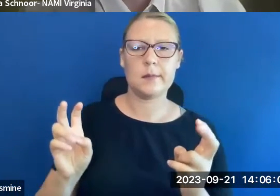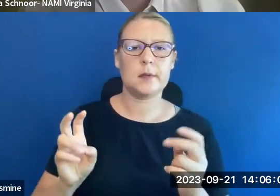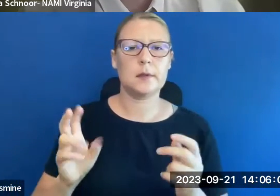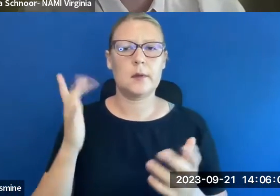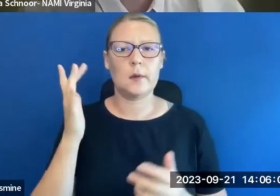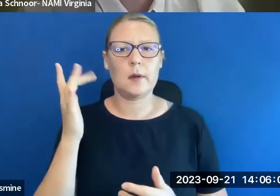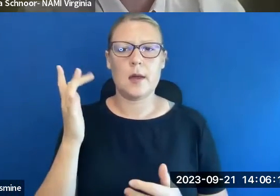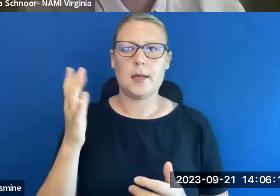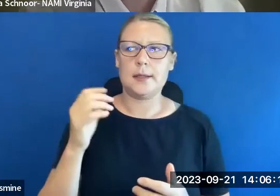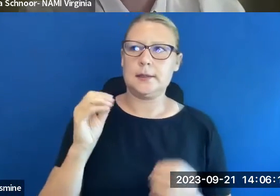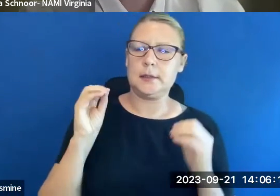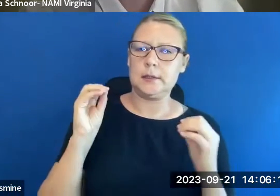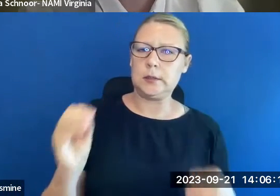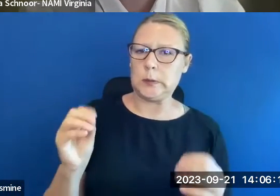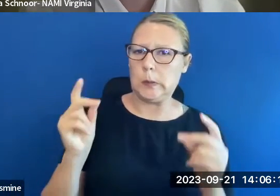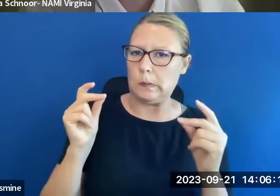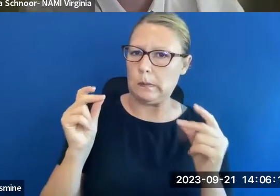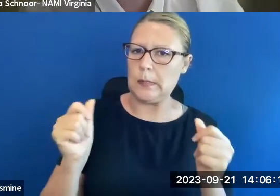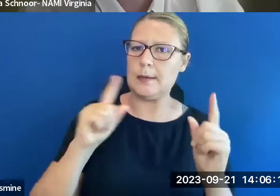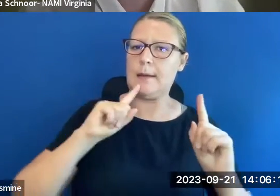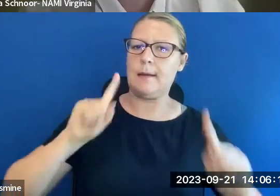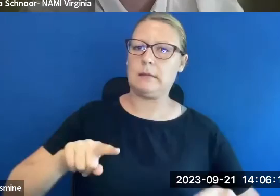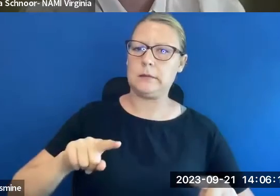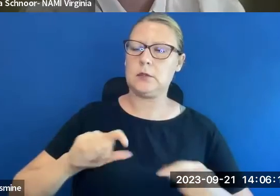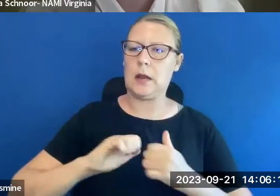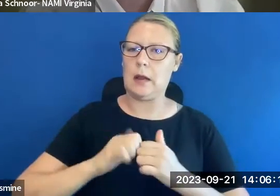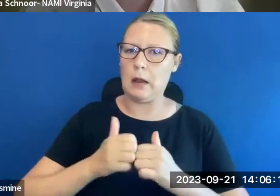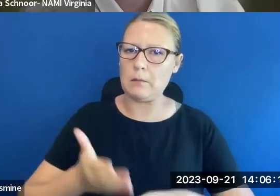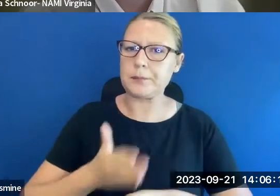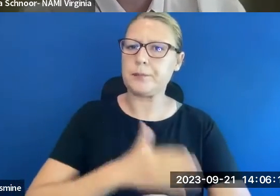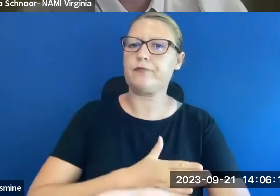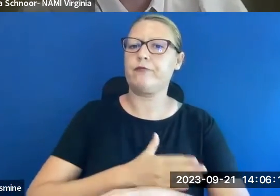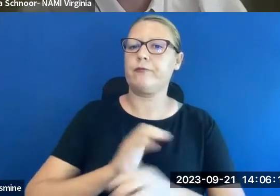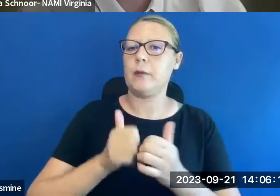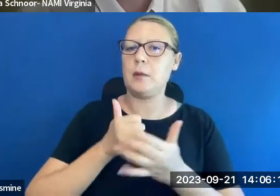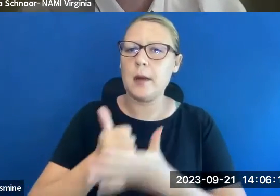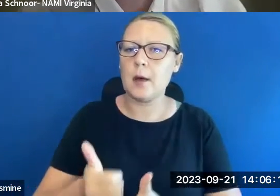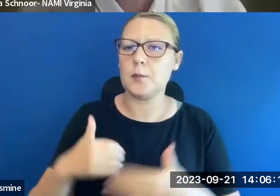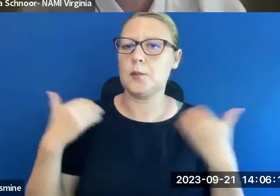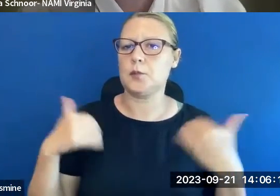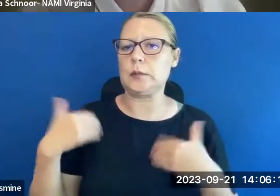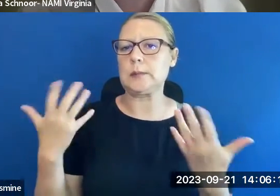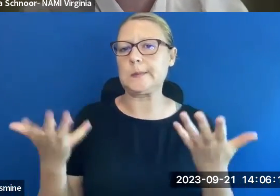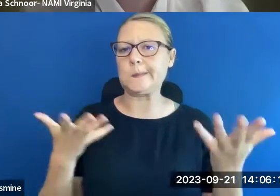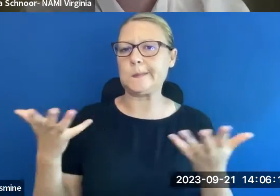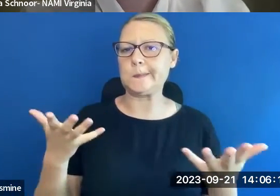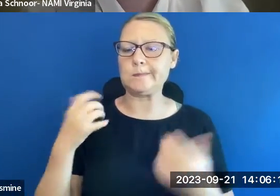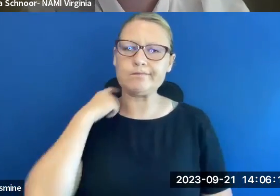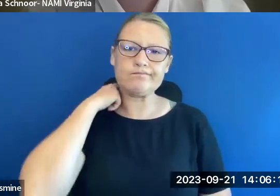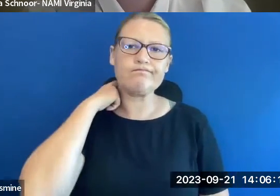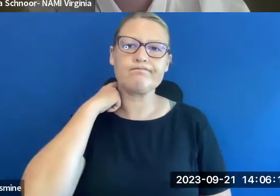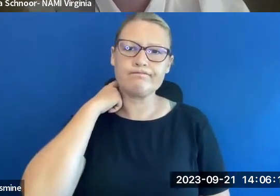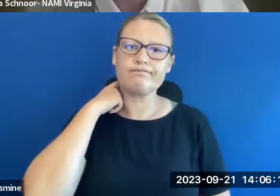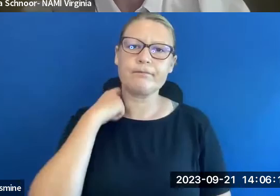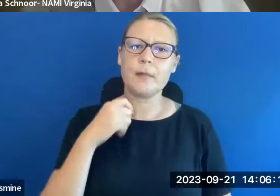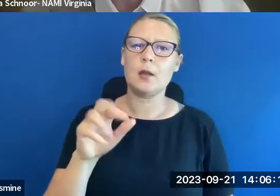any immediate answers for how to fix this or for how to make this better for youth. One of the things that stuck out from your